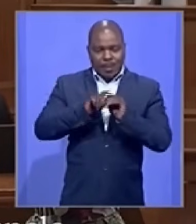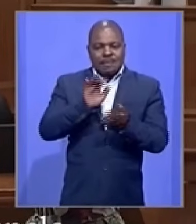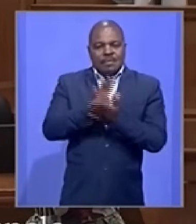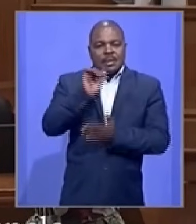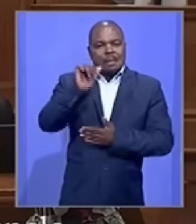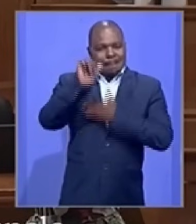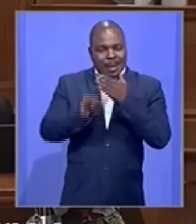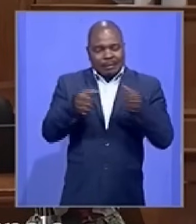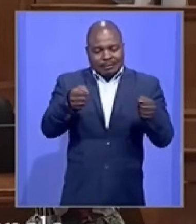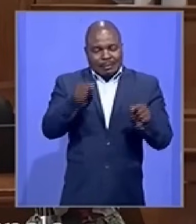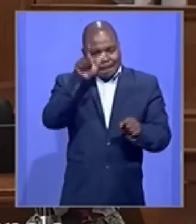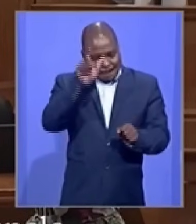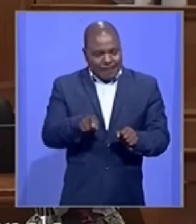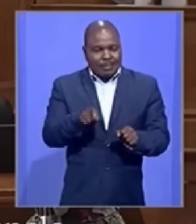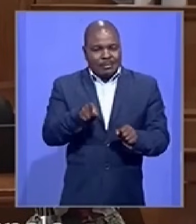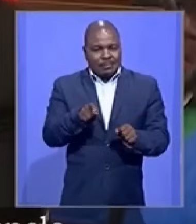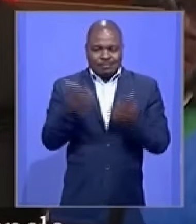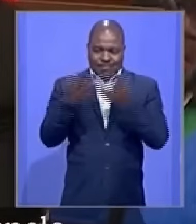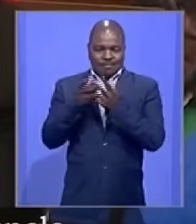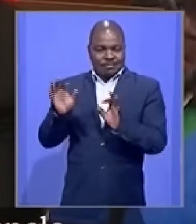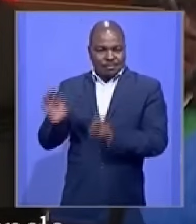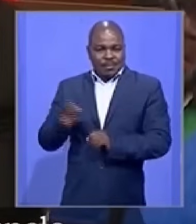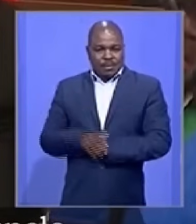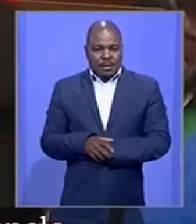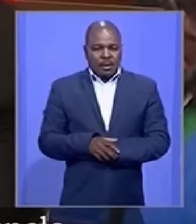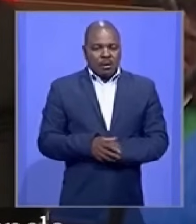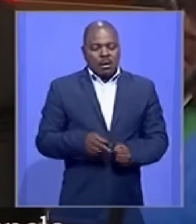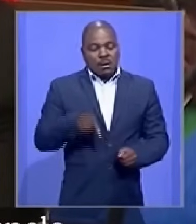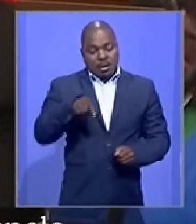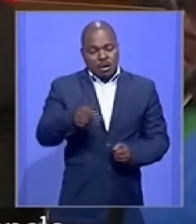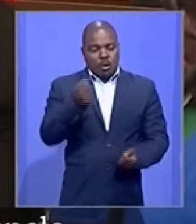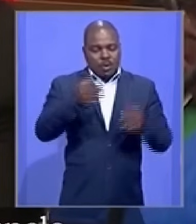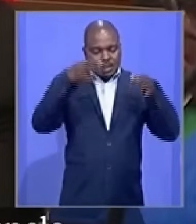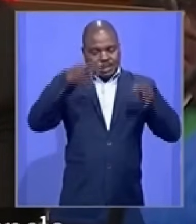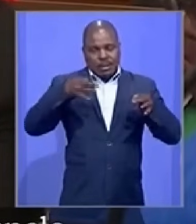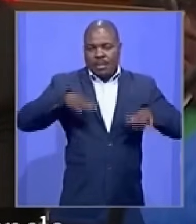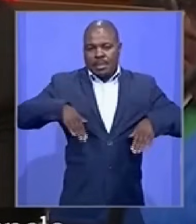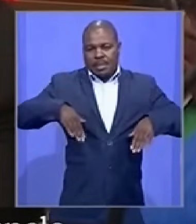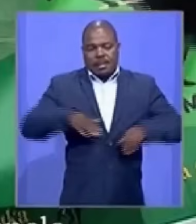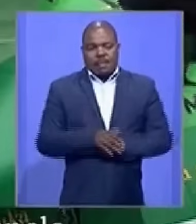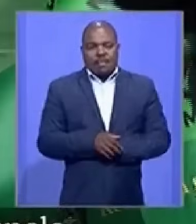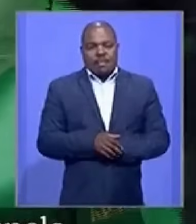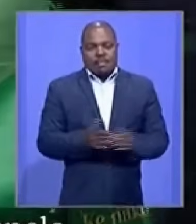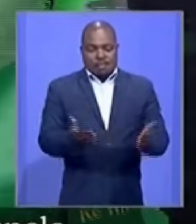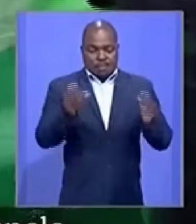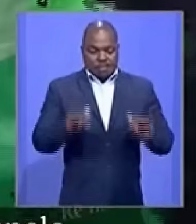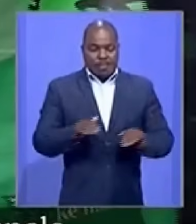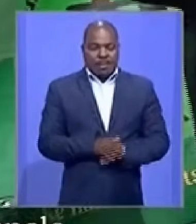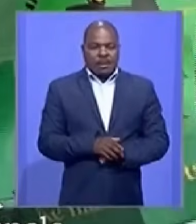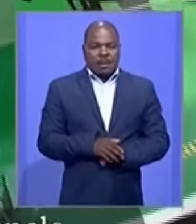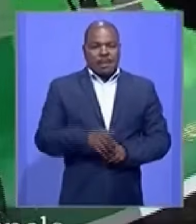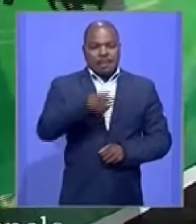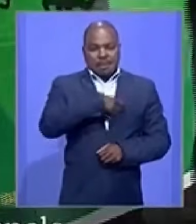months imprisonment is appropriate. Kahlolo ha ya diwa tabeng ena. Ka lehlakoreng le leng,